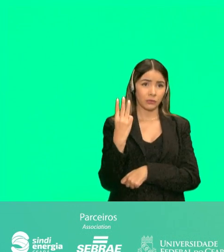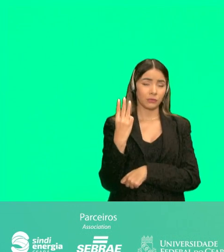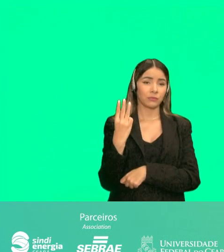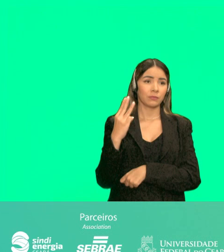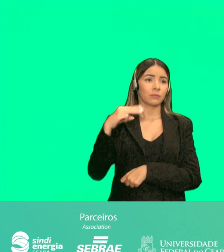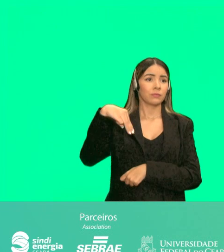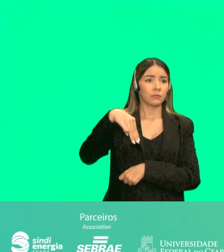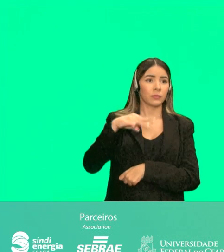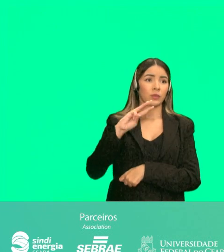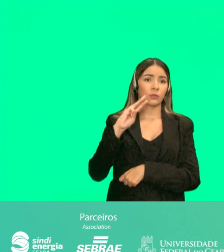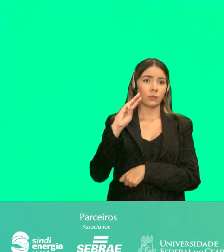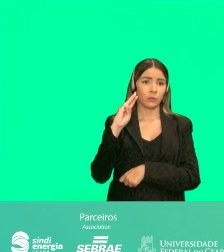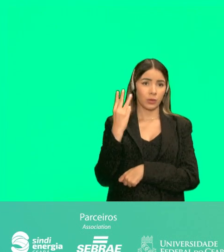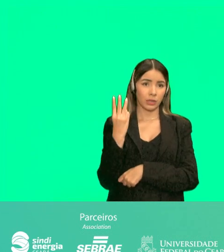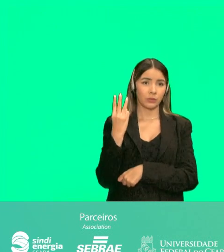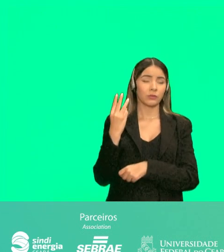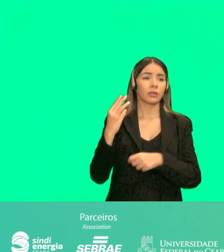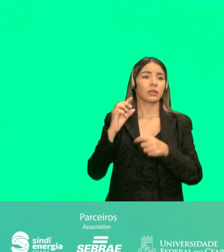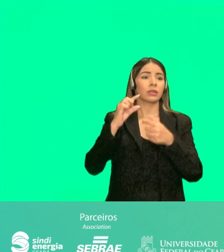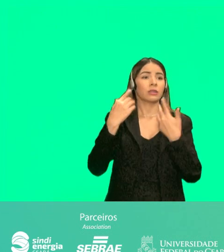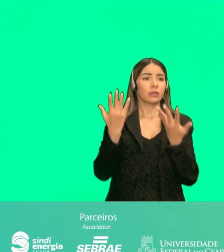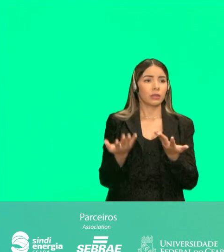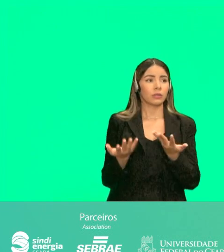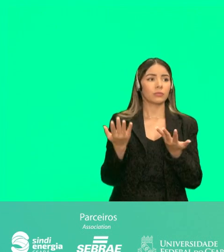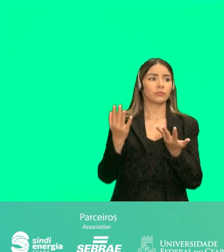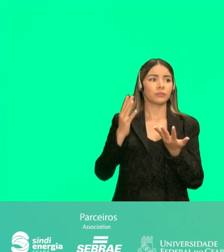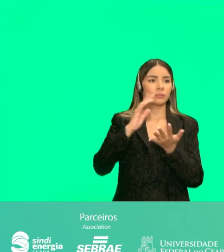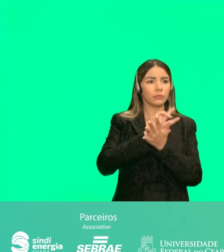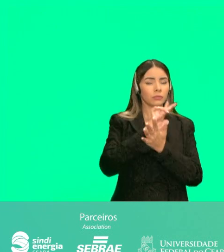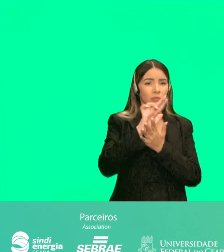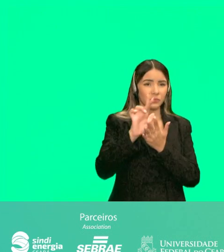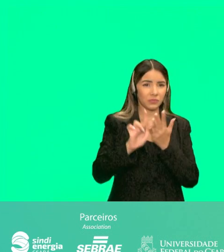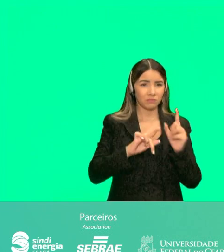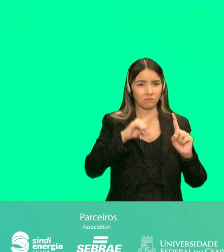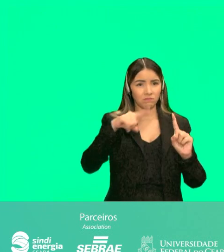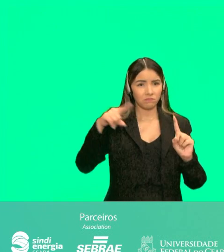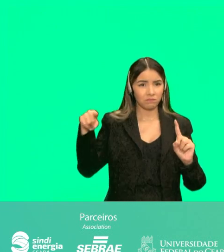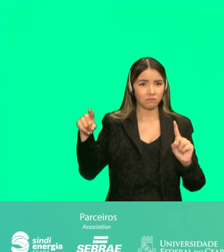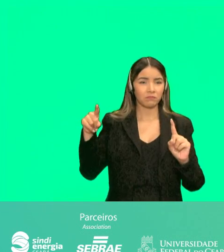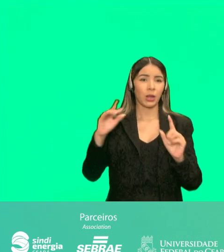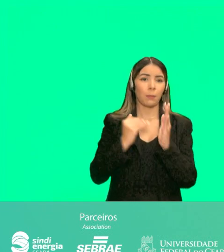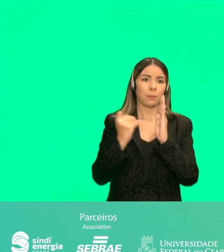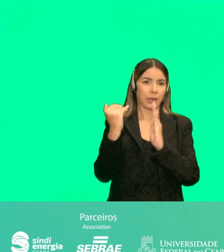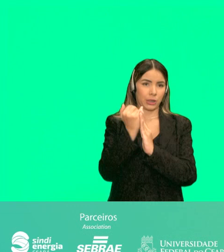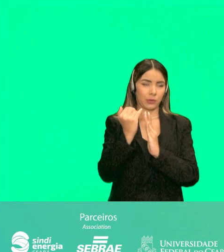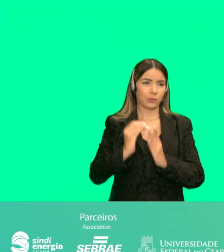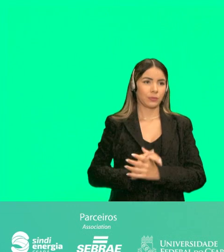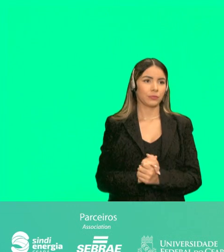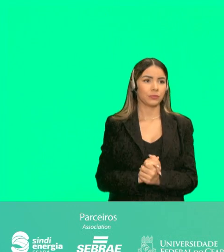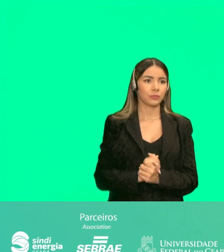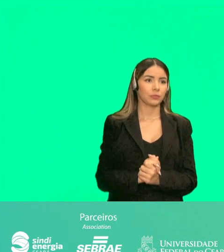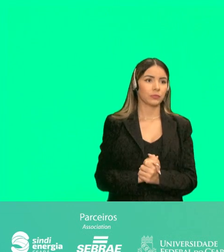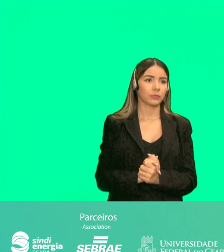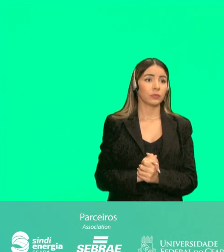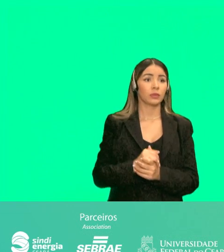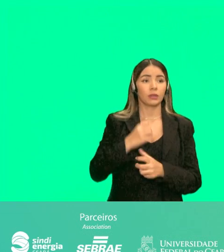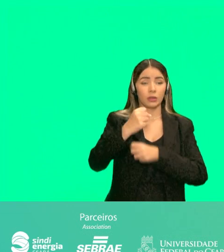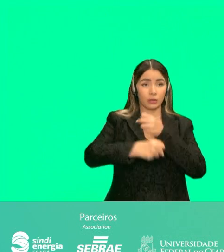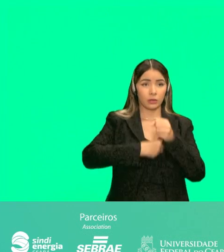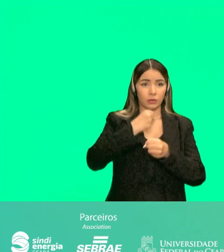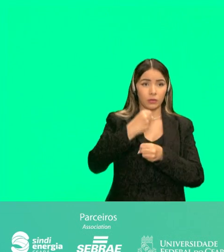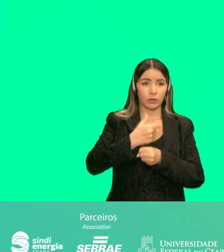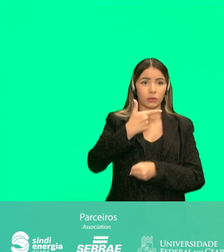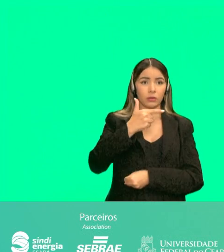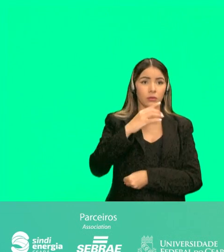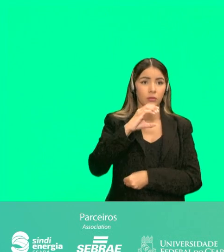E a power we expansão, can make available is much bigger than de that. In potência que a gente vai 2024, in conseguir Germany, colocar we'll have isso. a capacity of 300 Em megawatts for